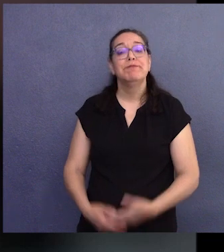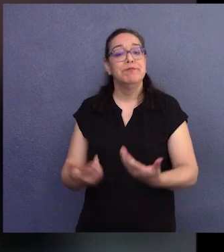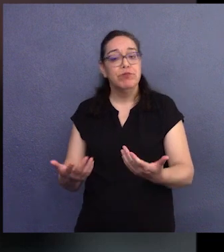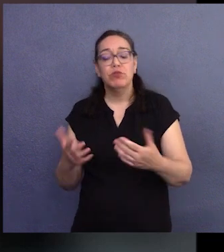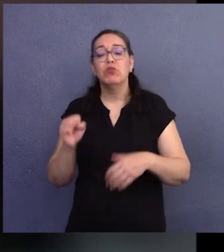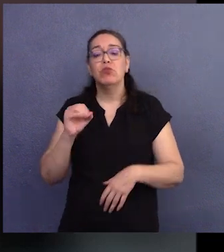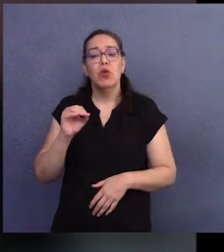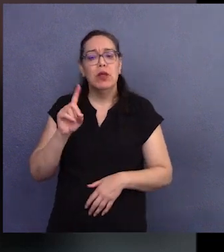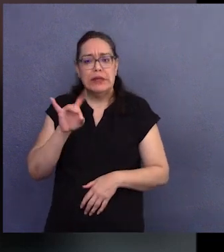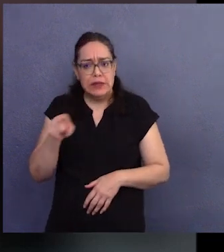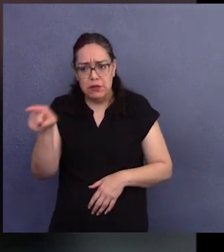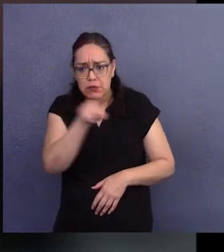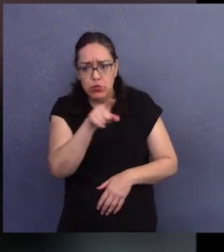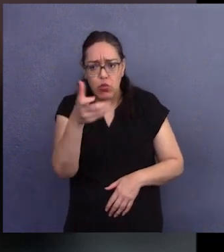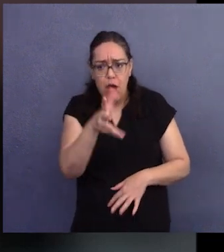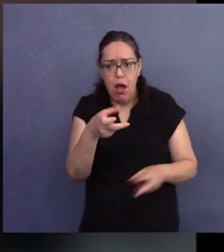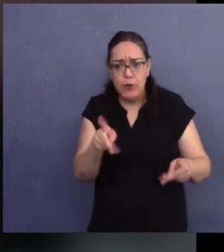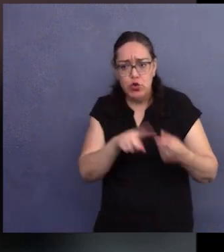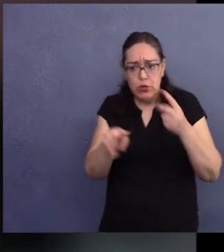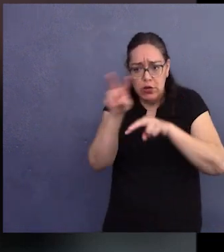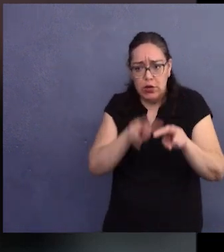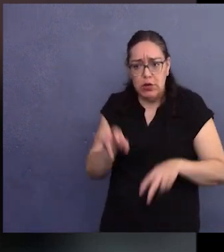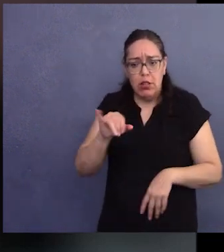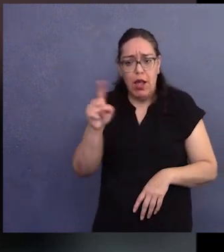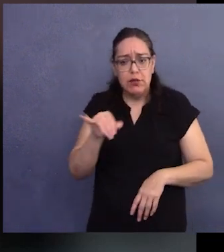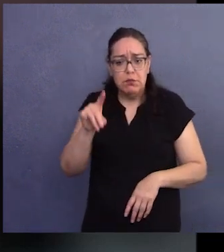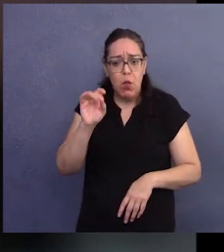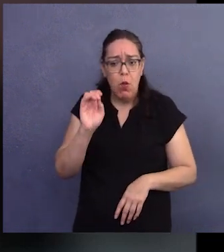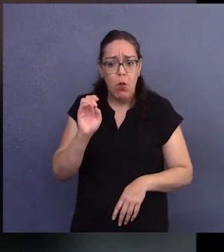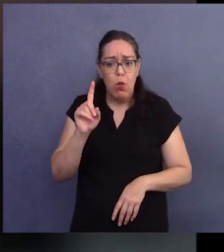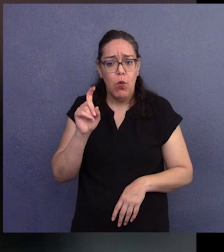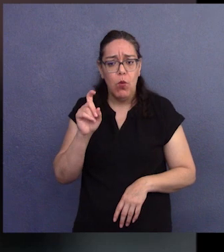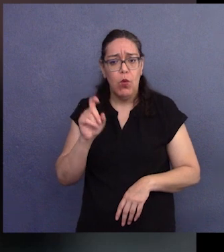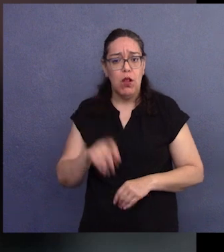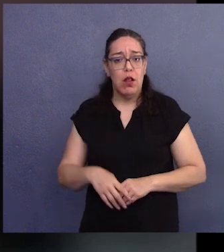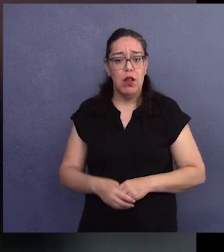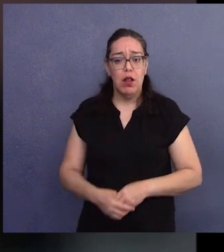So did any of you get a chance to take a look at the zip codes?